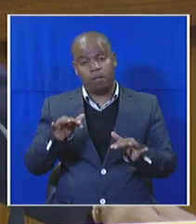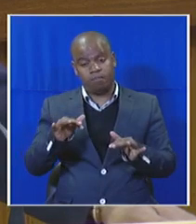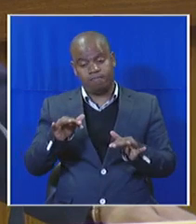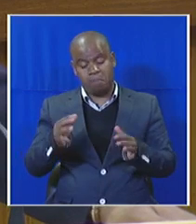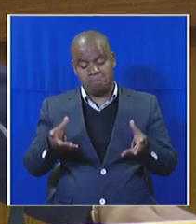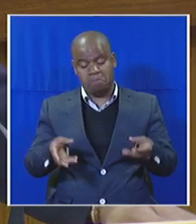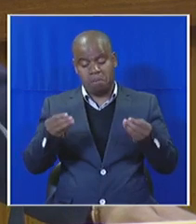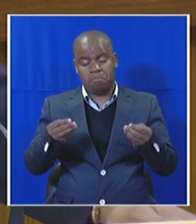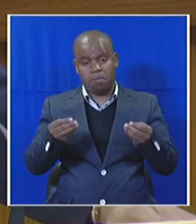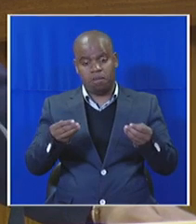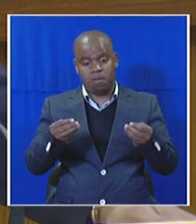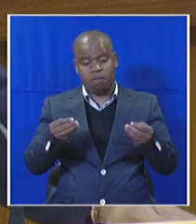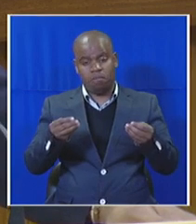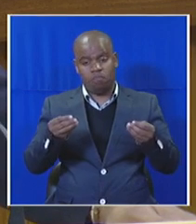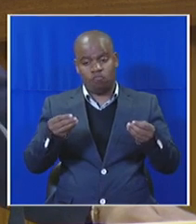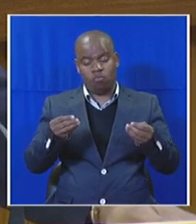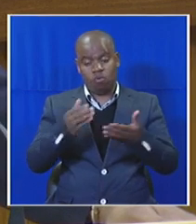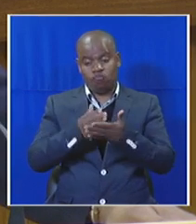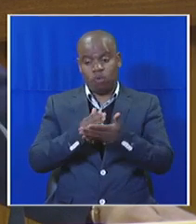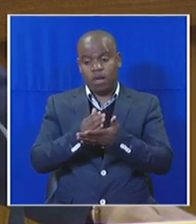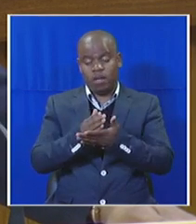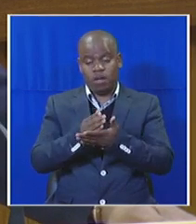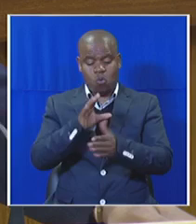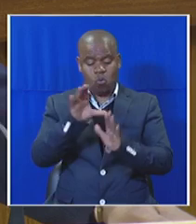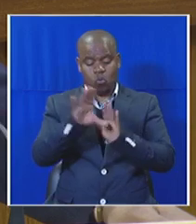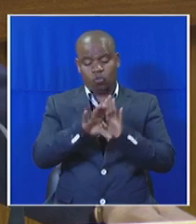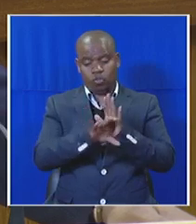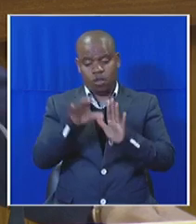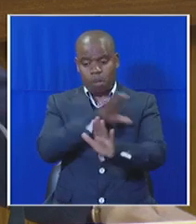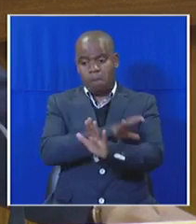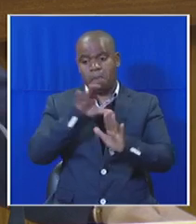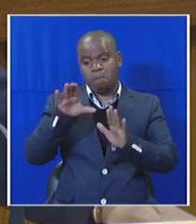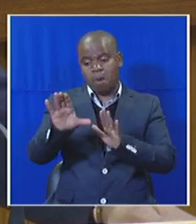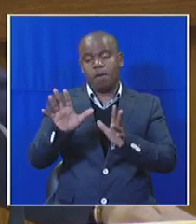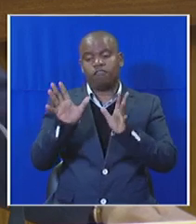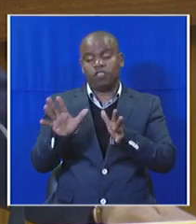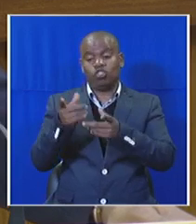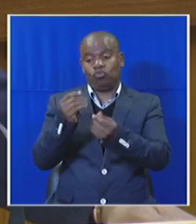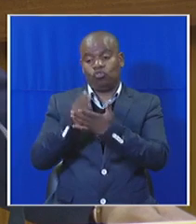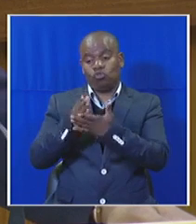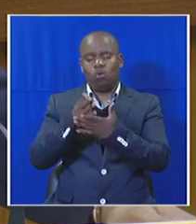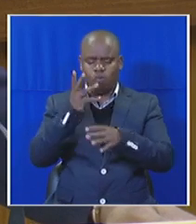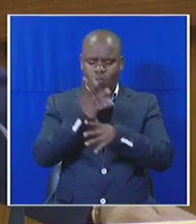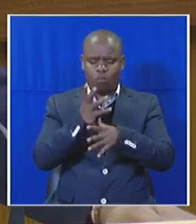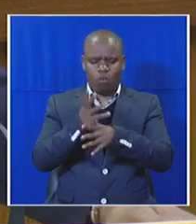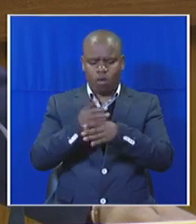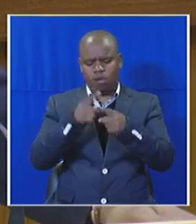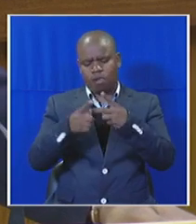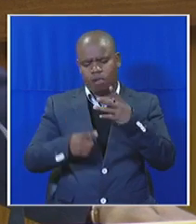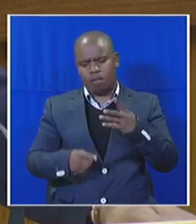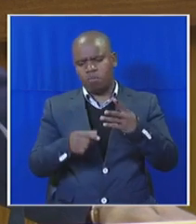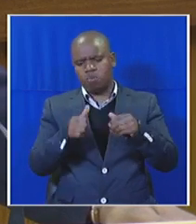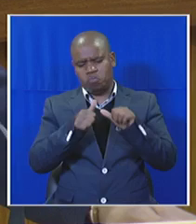the Constitution to be given the opportunity to carry certain tasks,